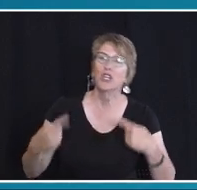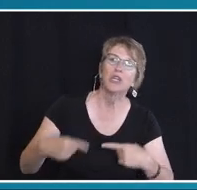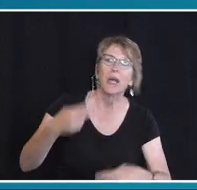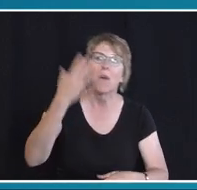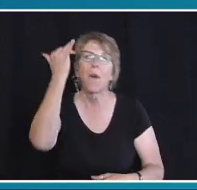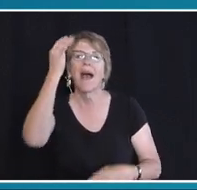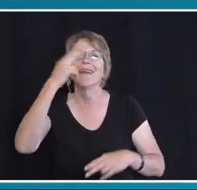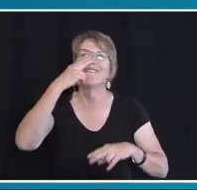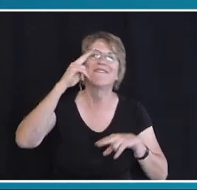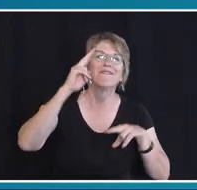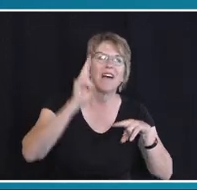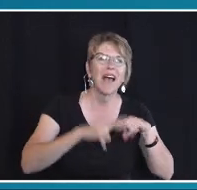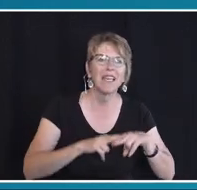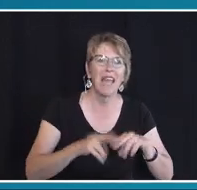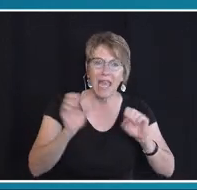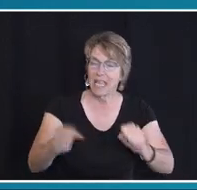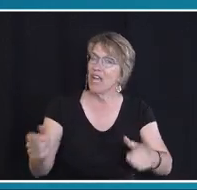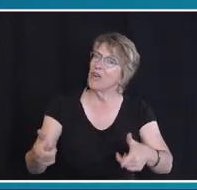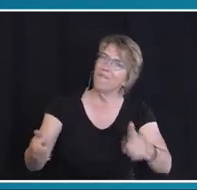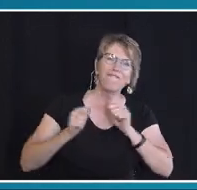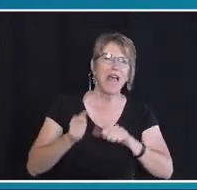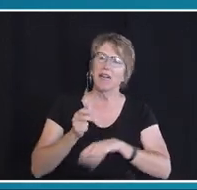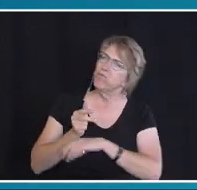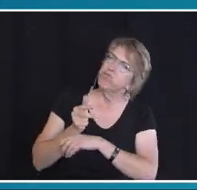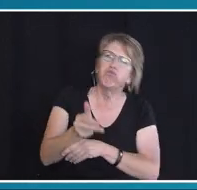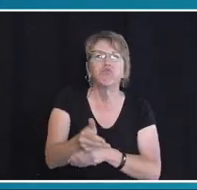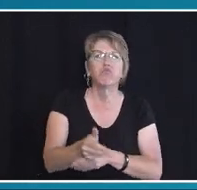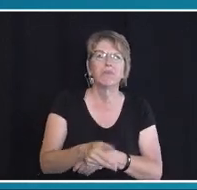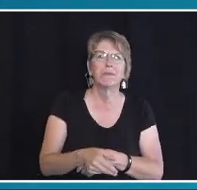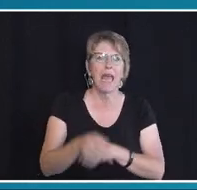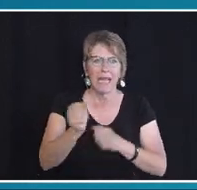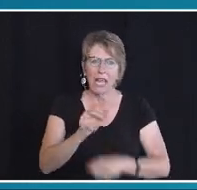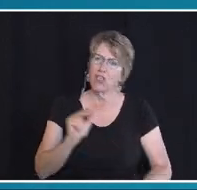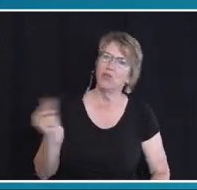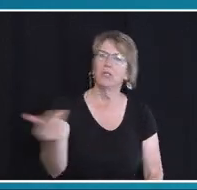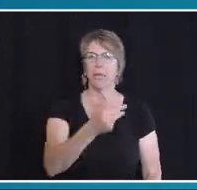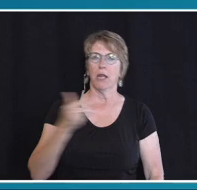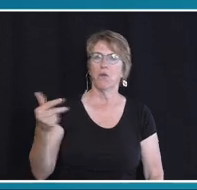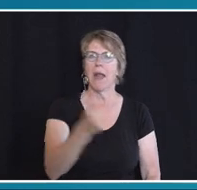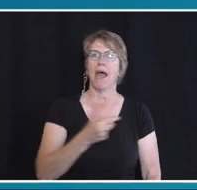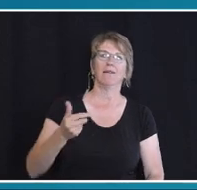Mm-hmm. Do you get to go fast? Yeah. Do you get to spin around?